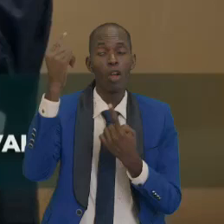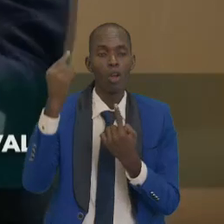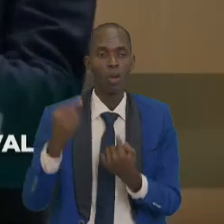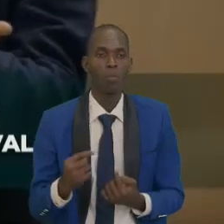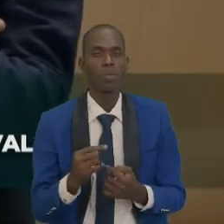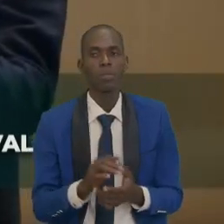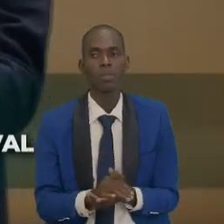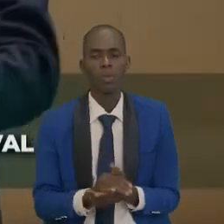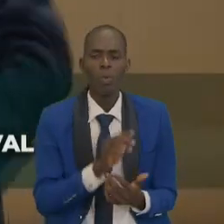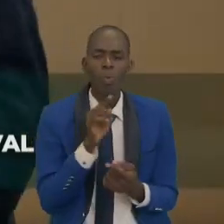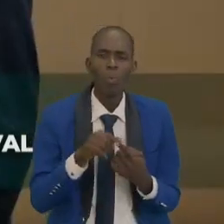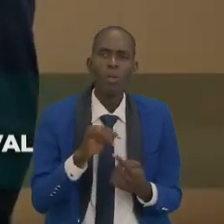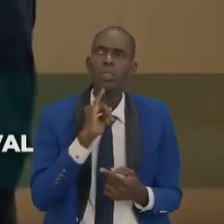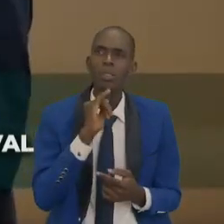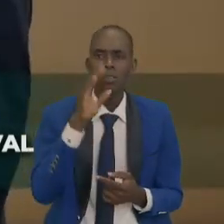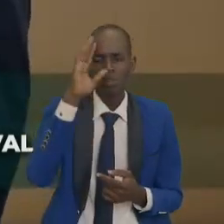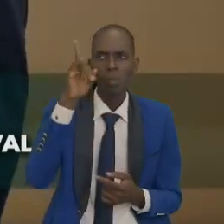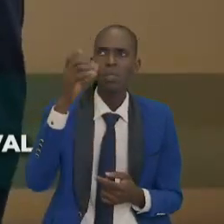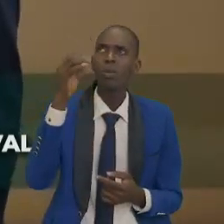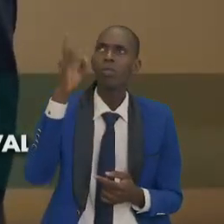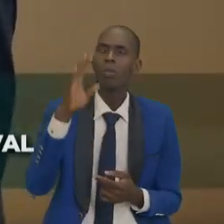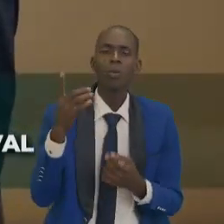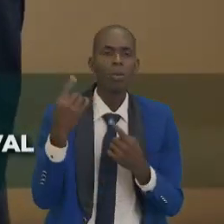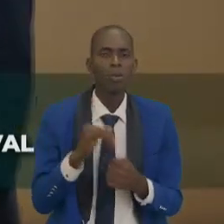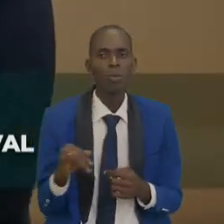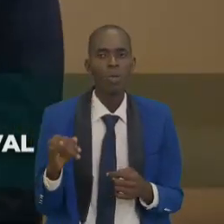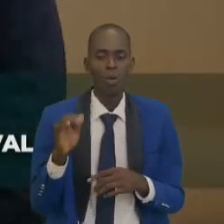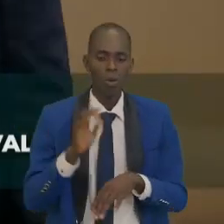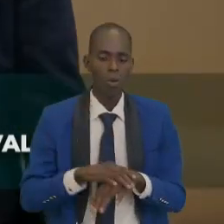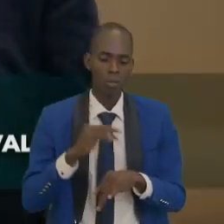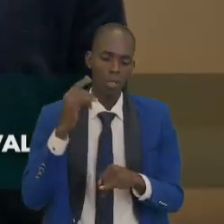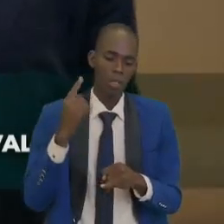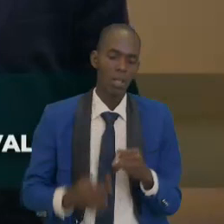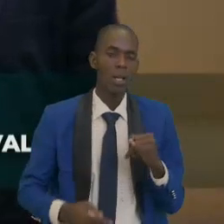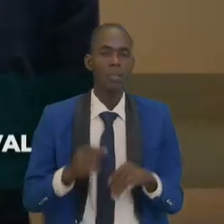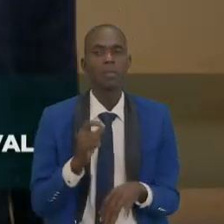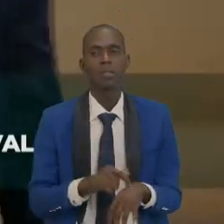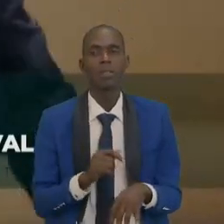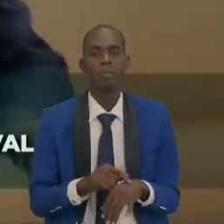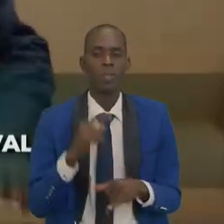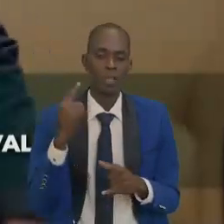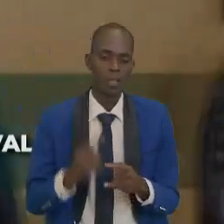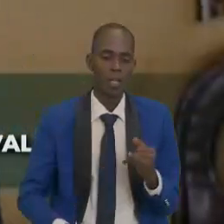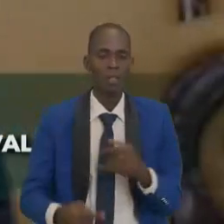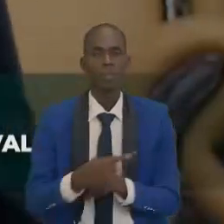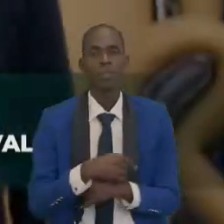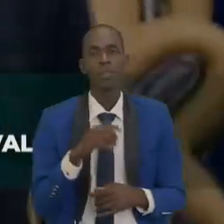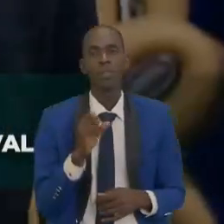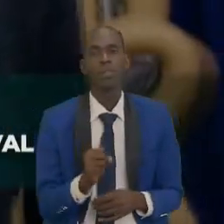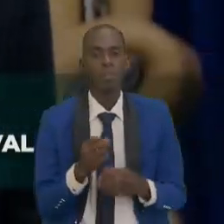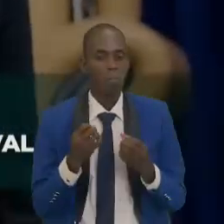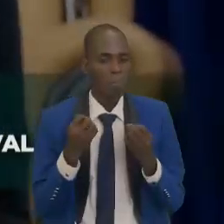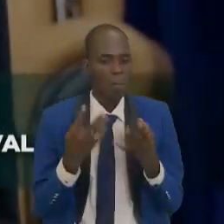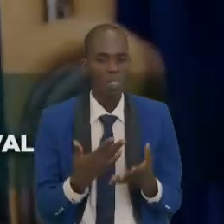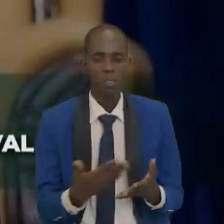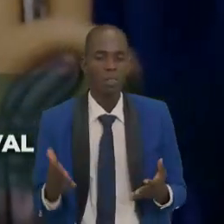when is she coming at the last time the last days many things you have